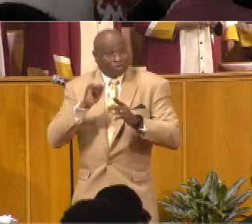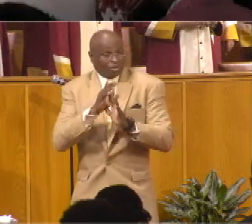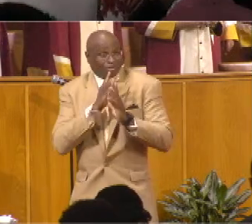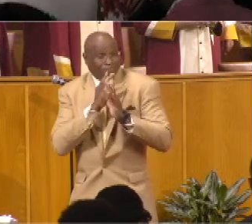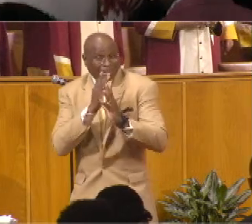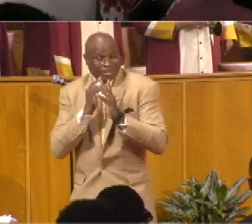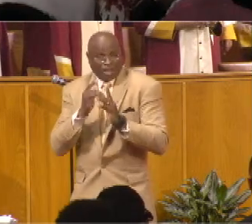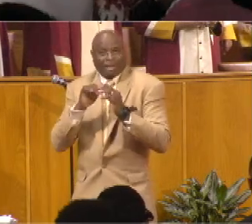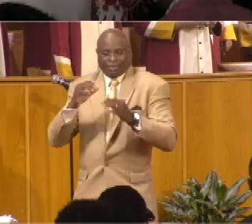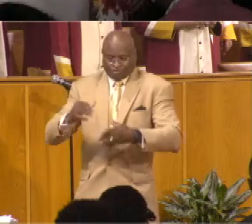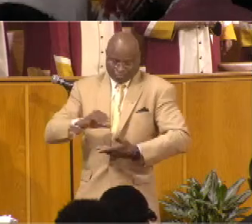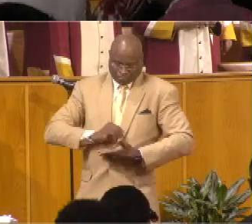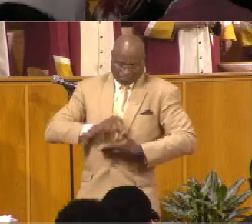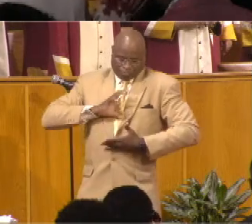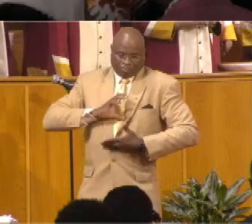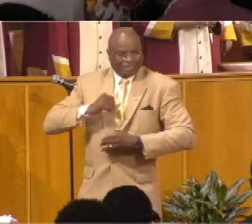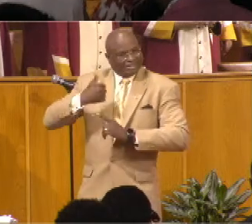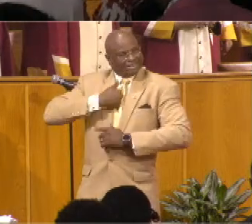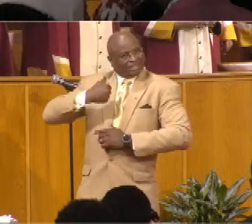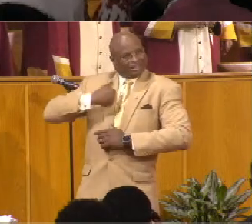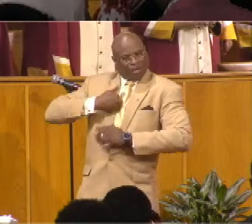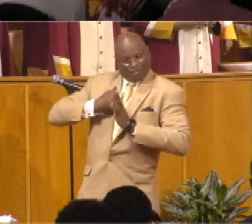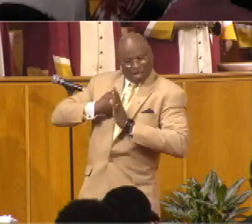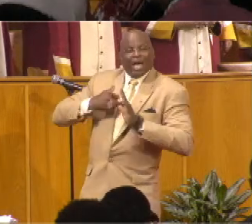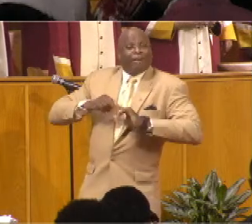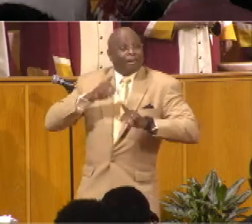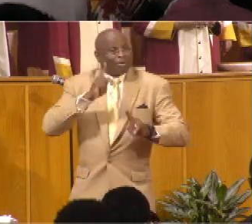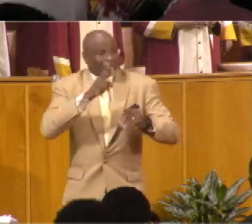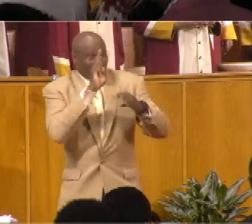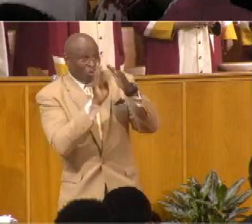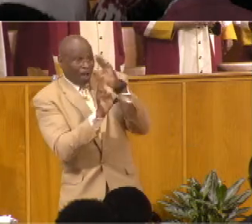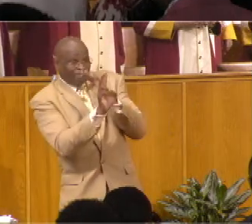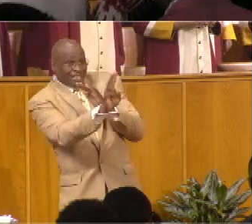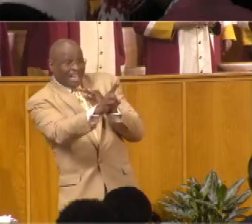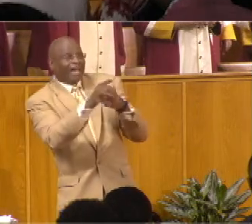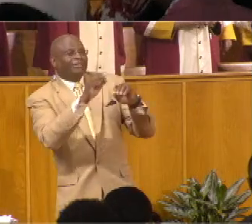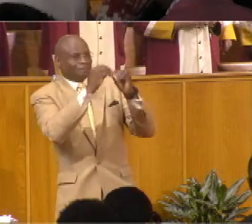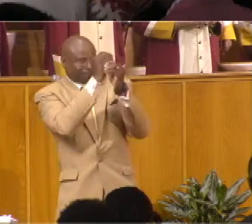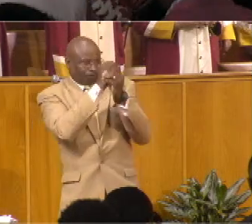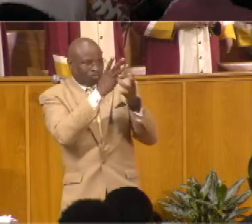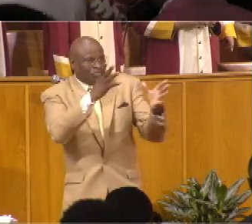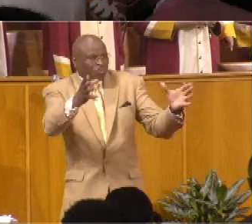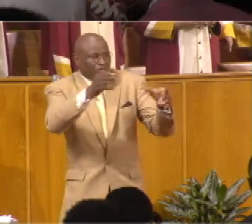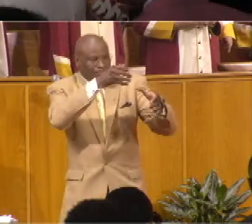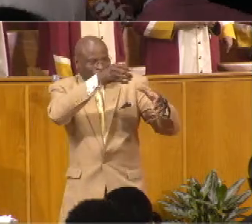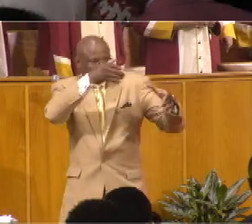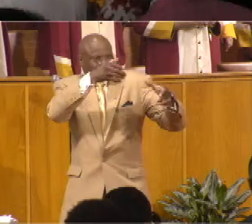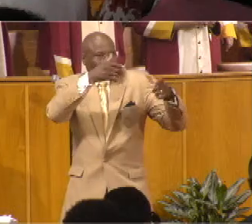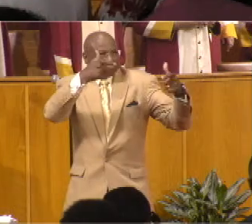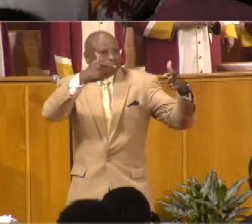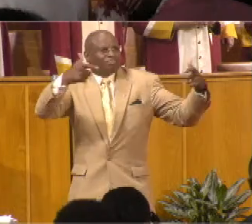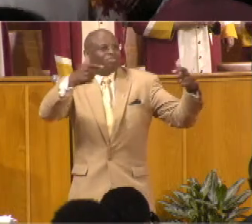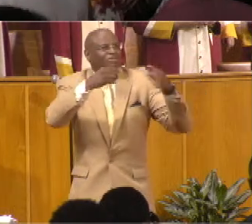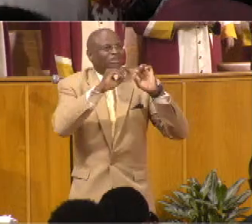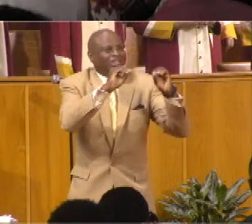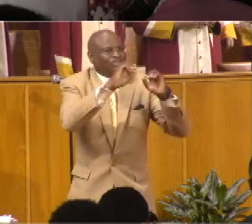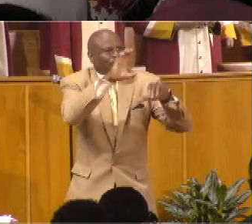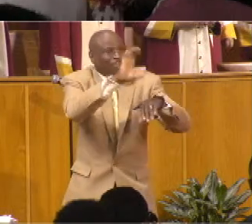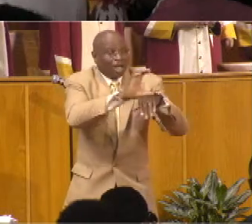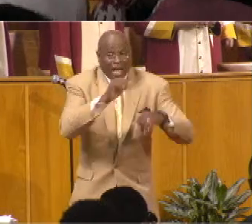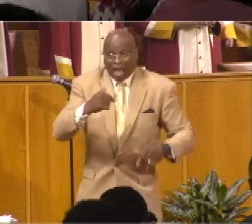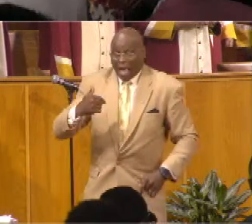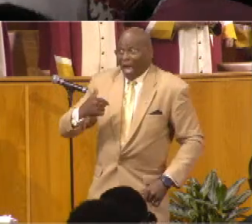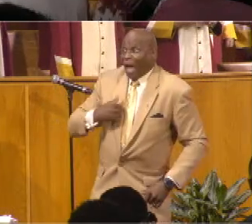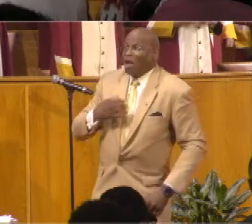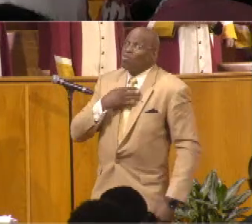tongue edifies himself. But he who prophesies edifies the church. I